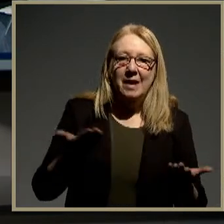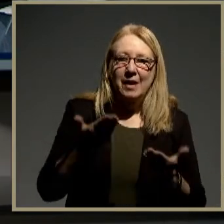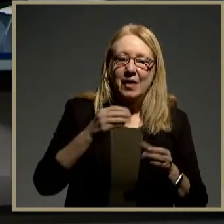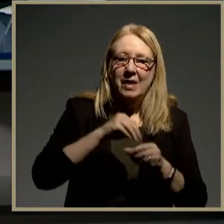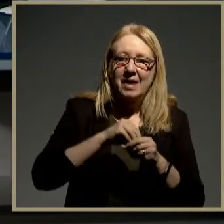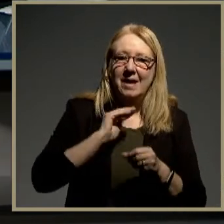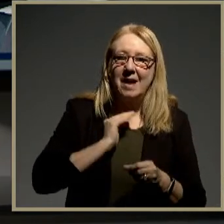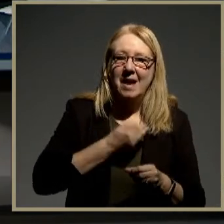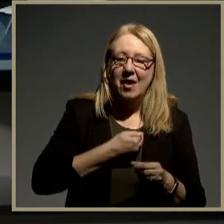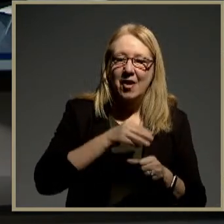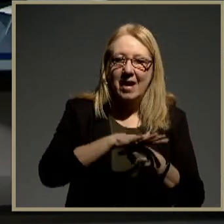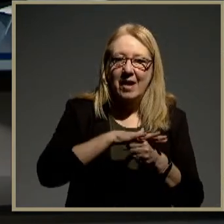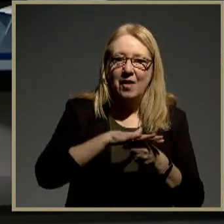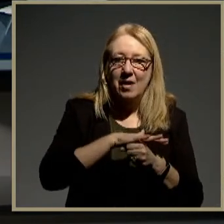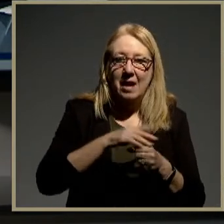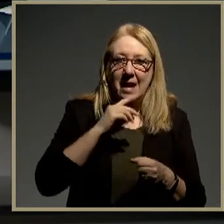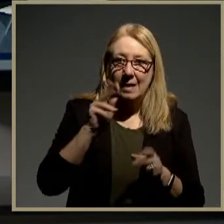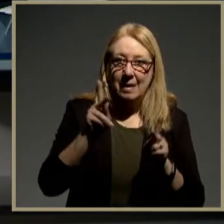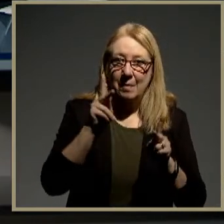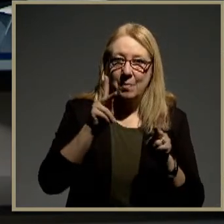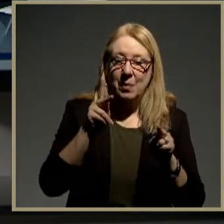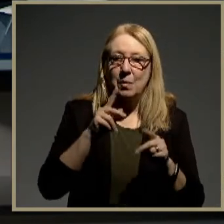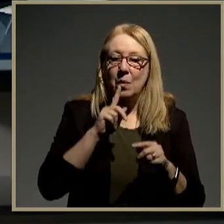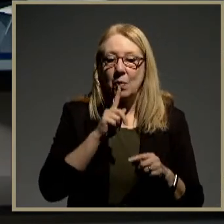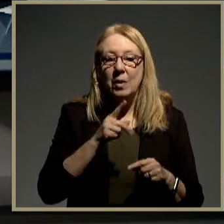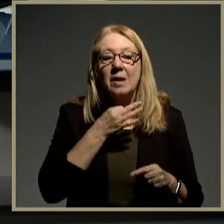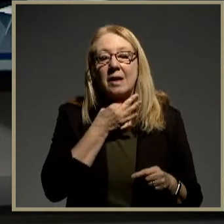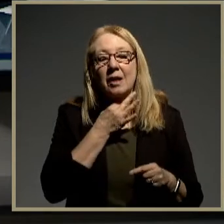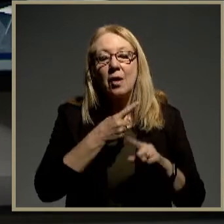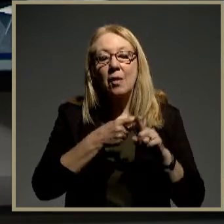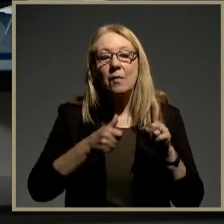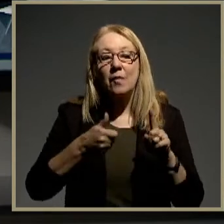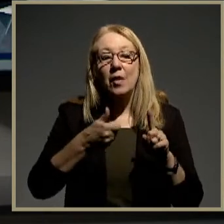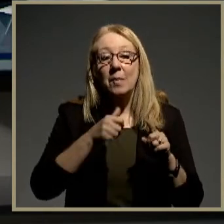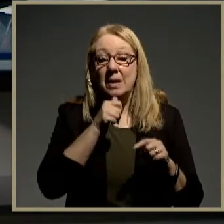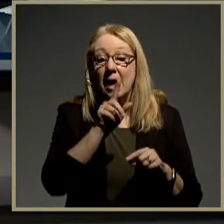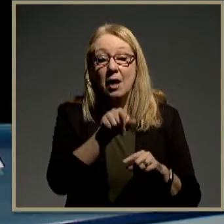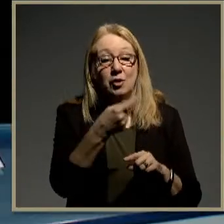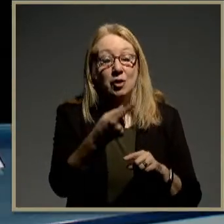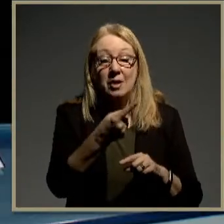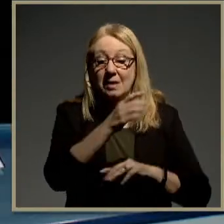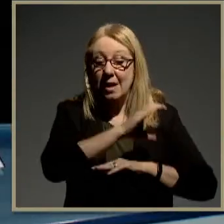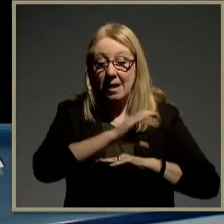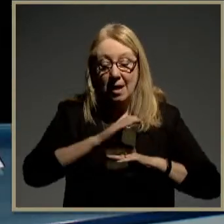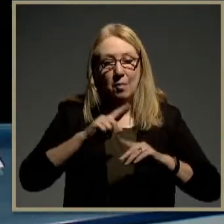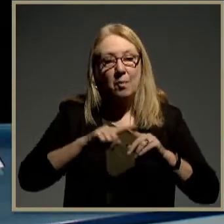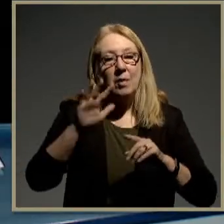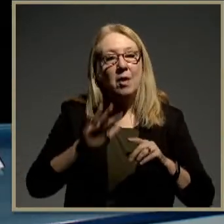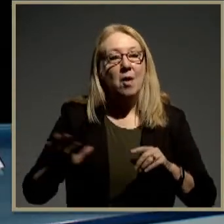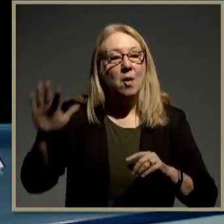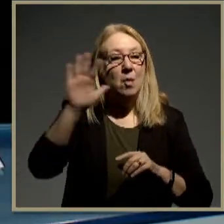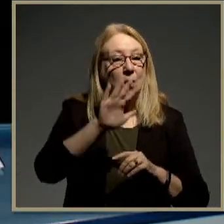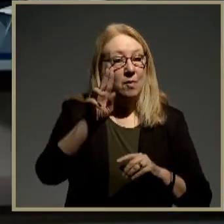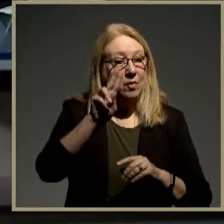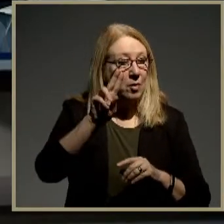And we've already mentioned people inquiring about it from not around the state only, but the nation as well.